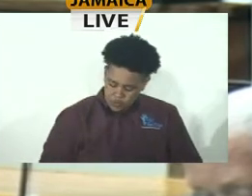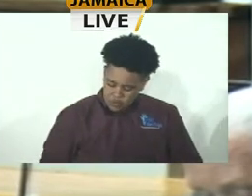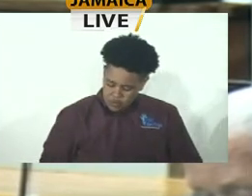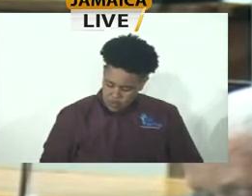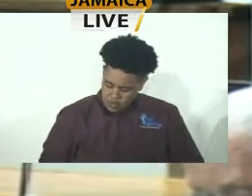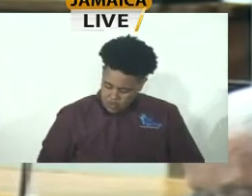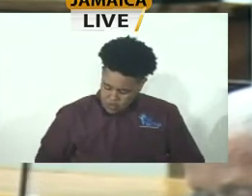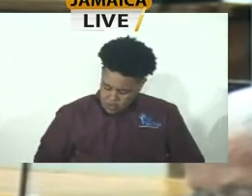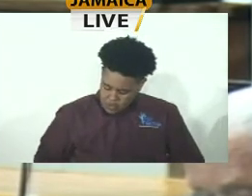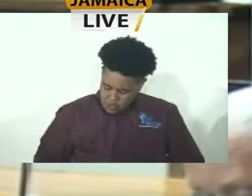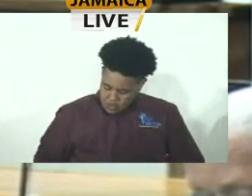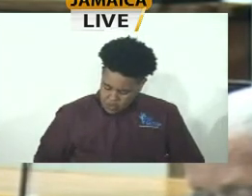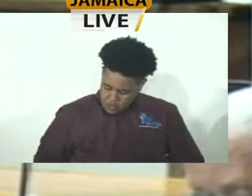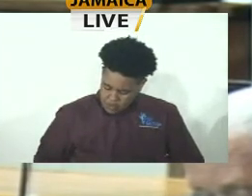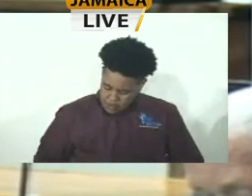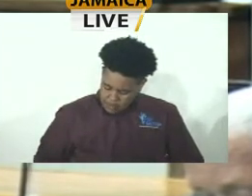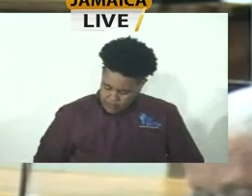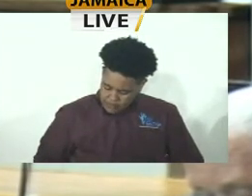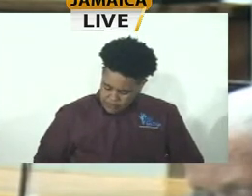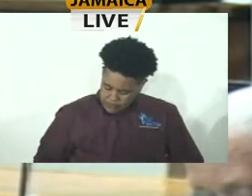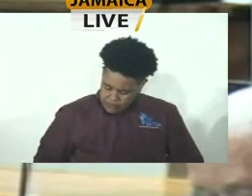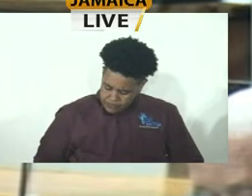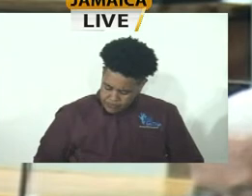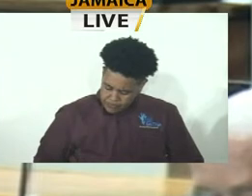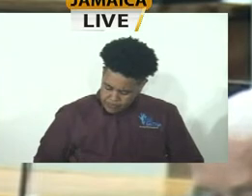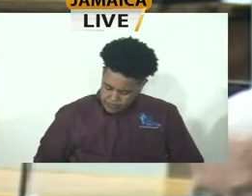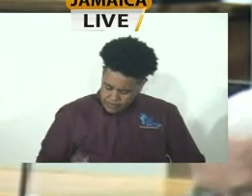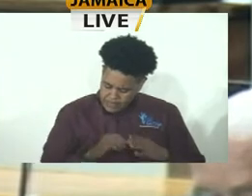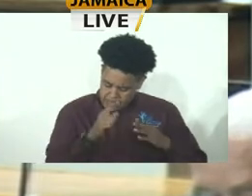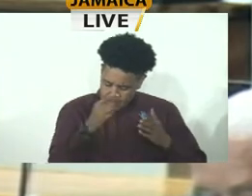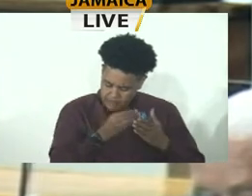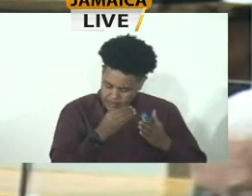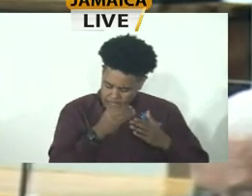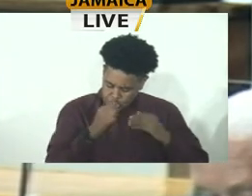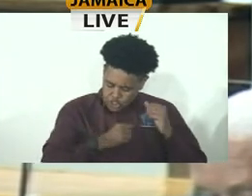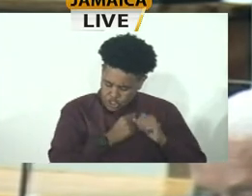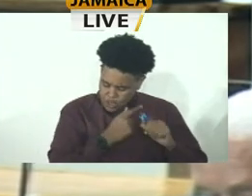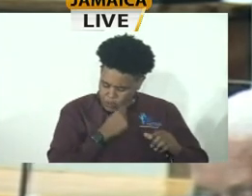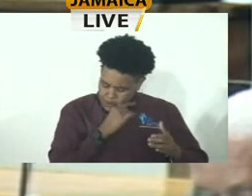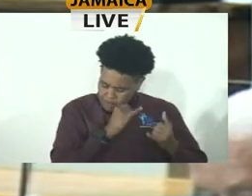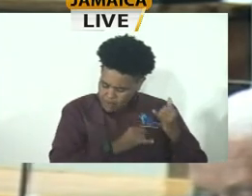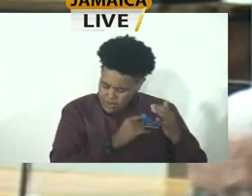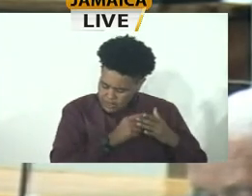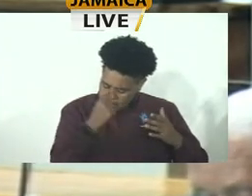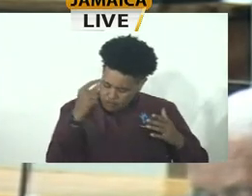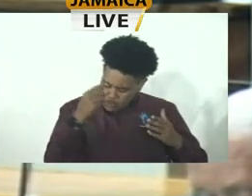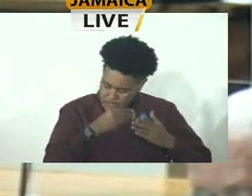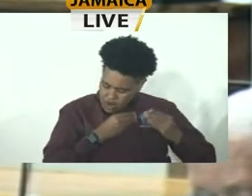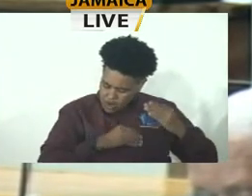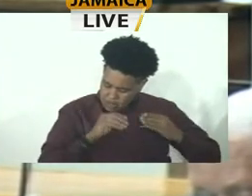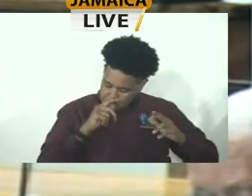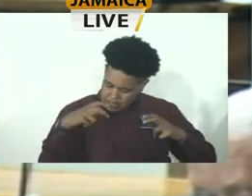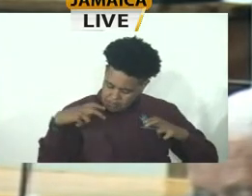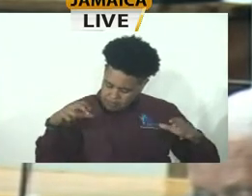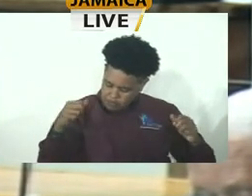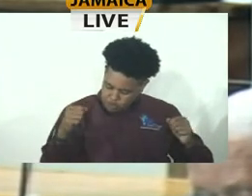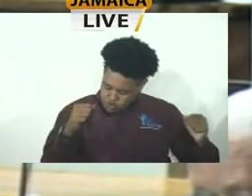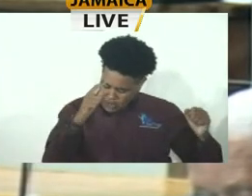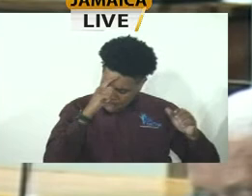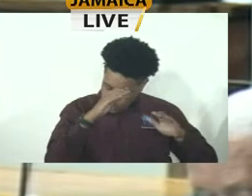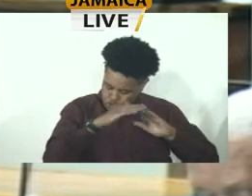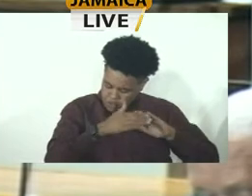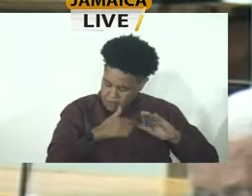this financial year we will finalize the green economy investment strategy for jamaica i know that minister